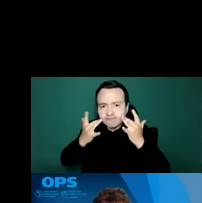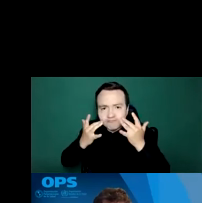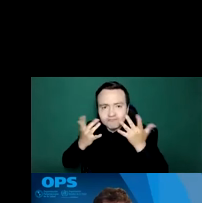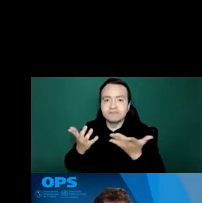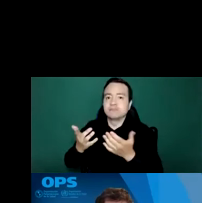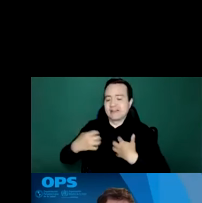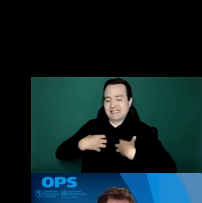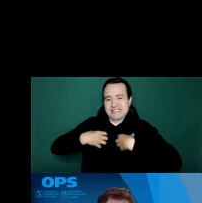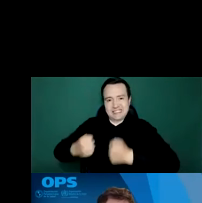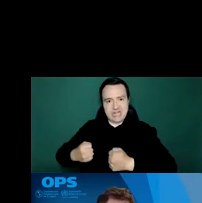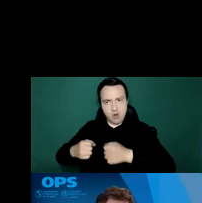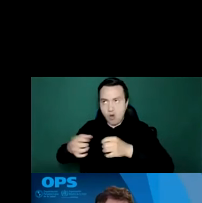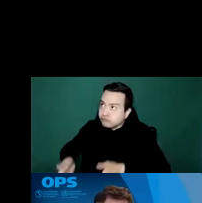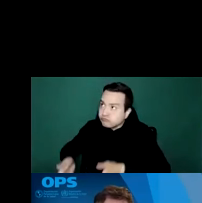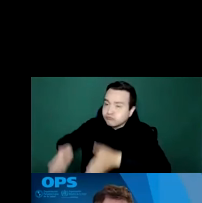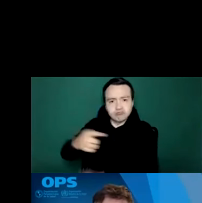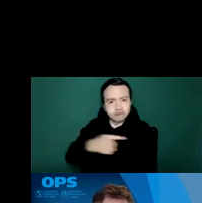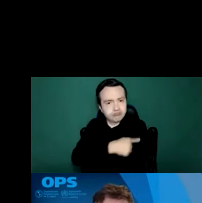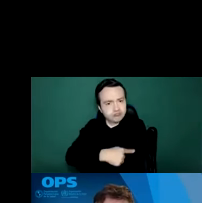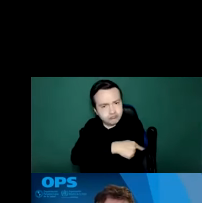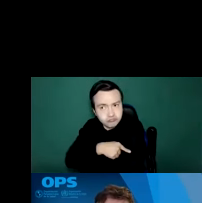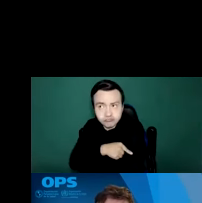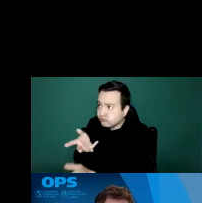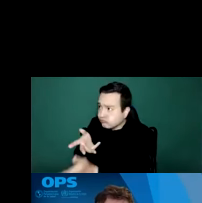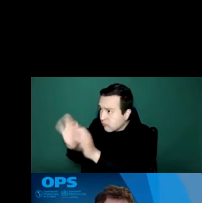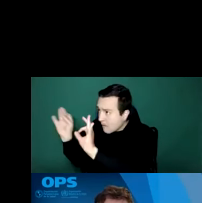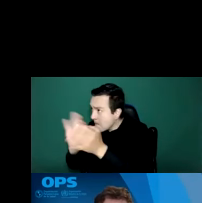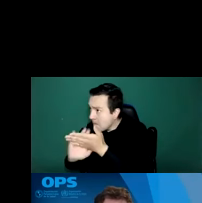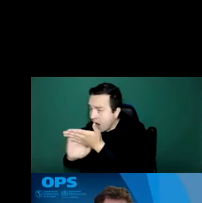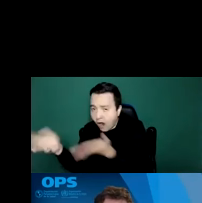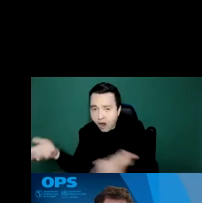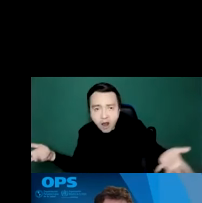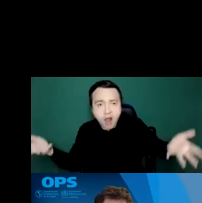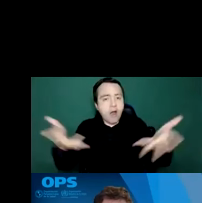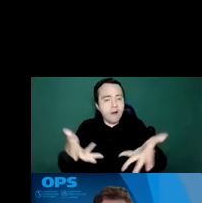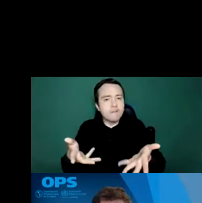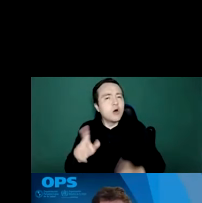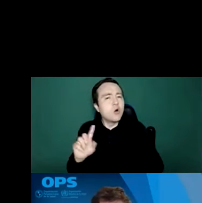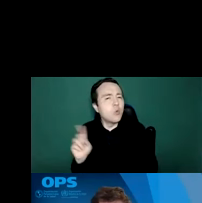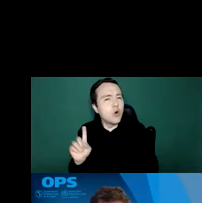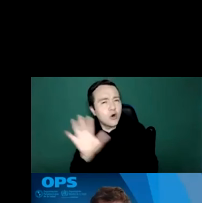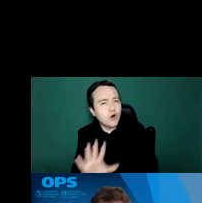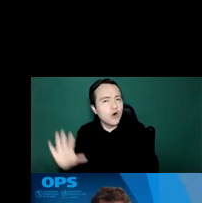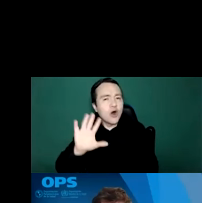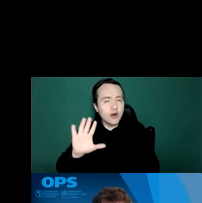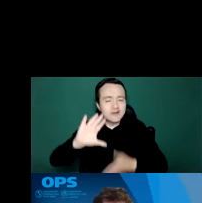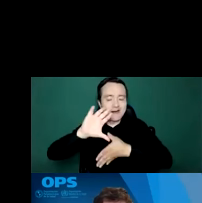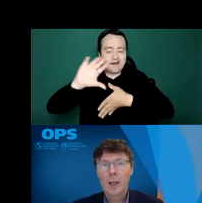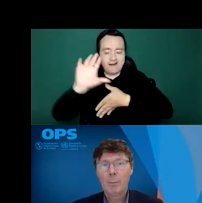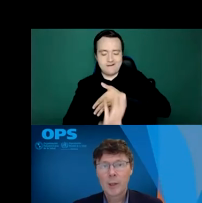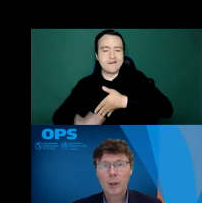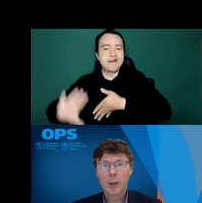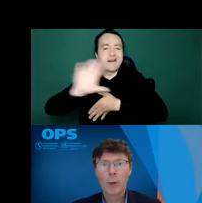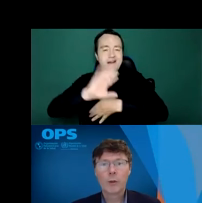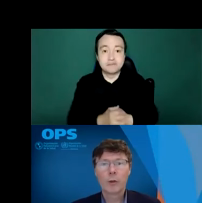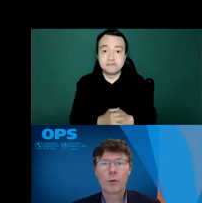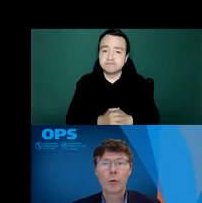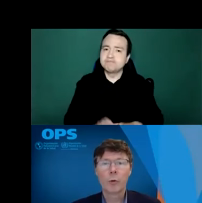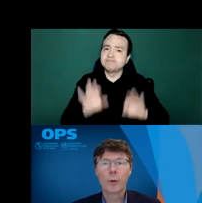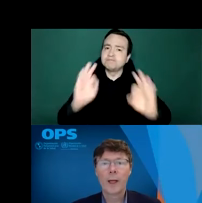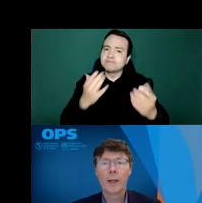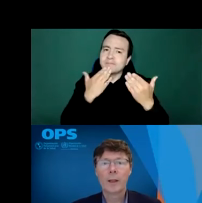of you, our regional public health community, for being present here this morning. And I particularly